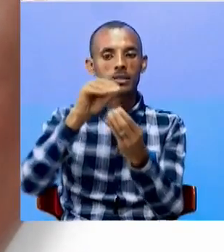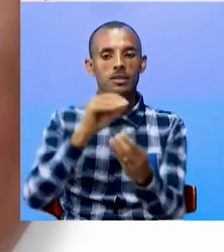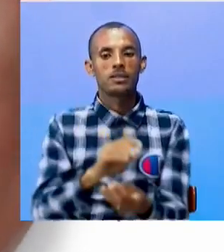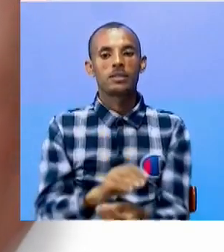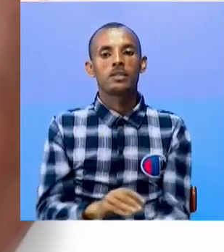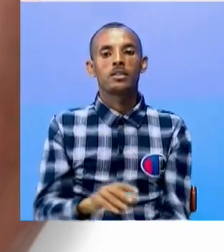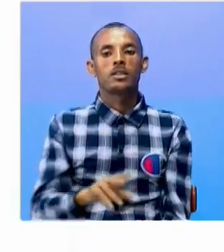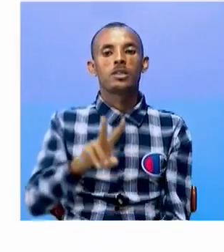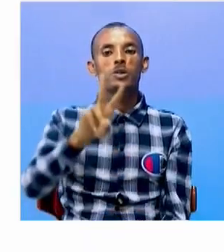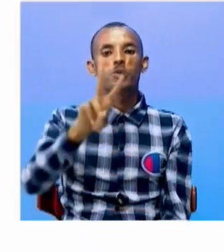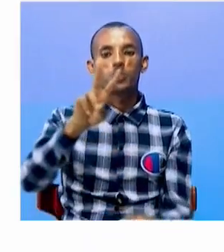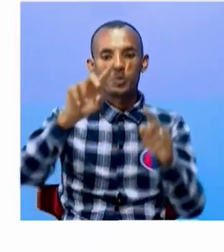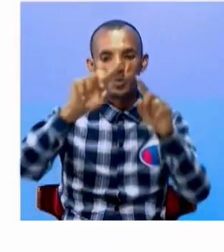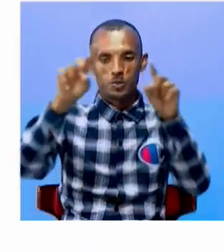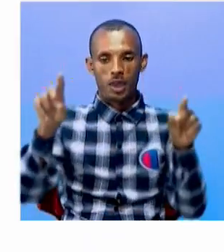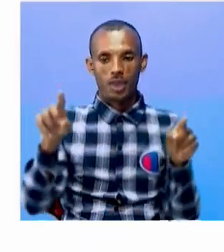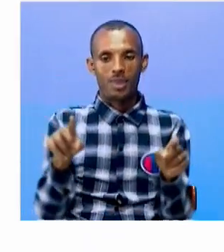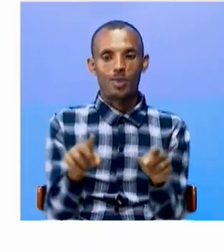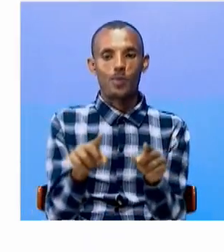2 into